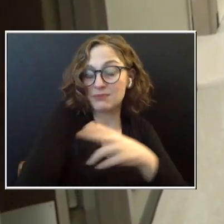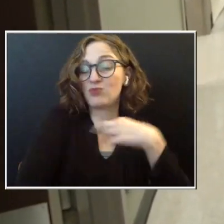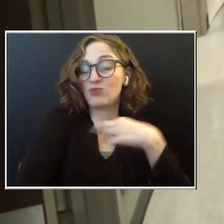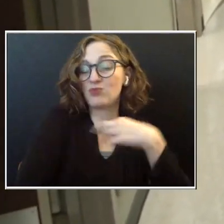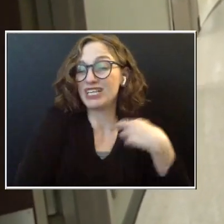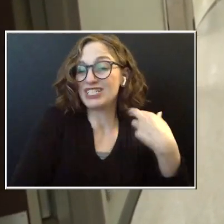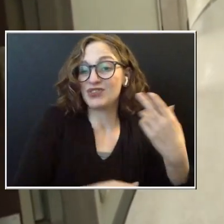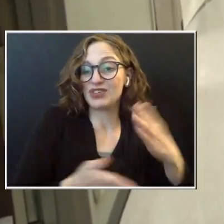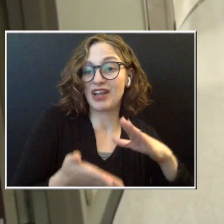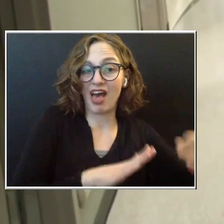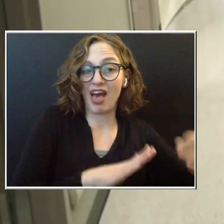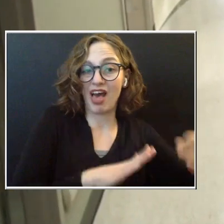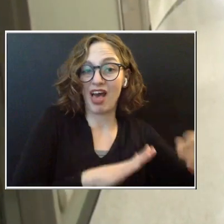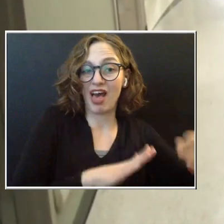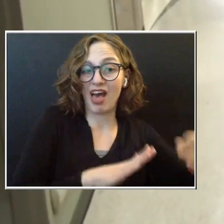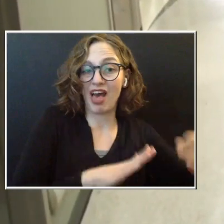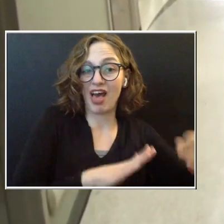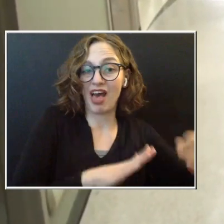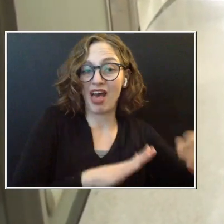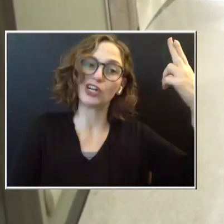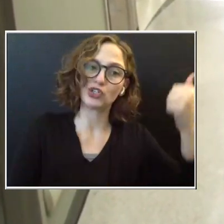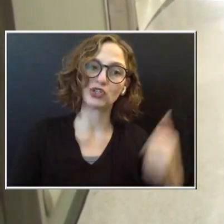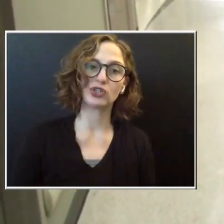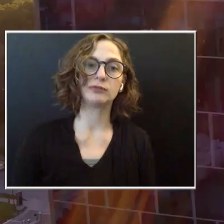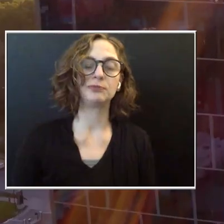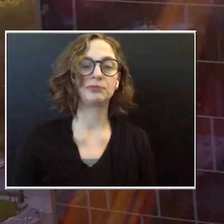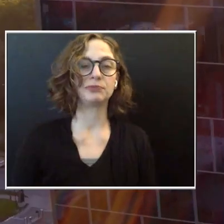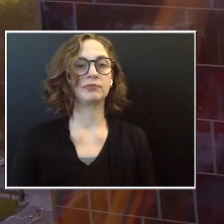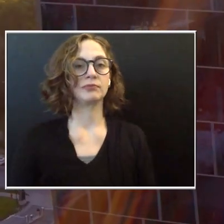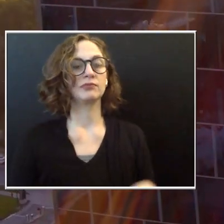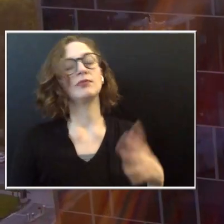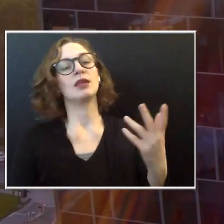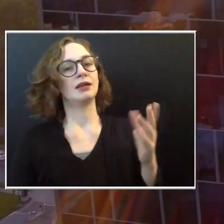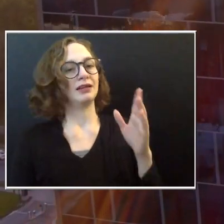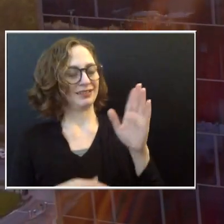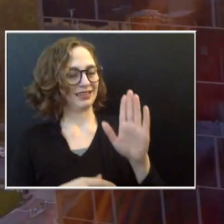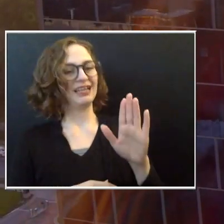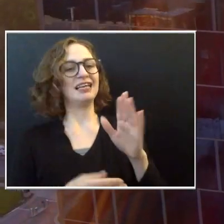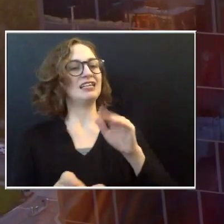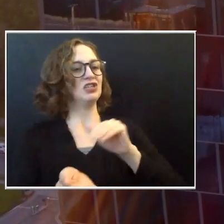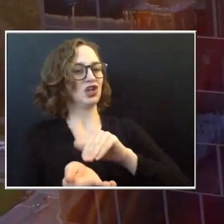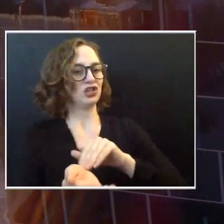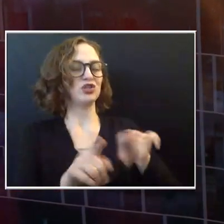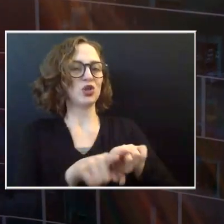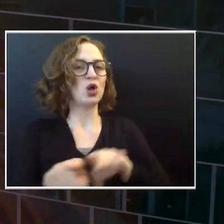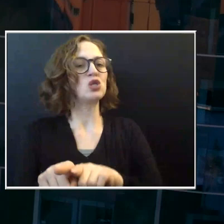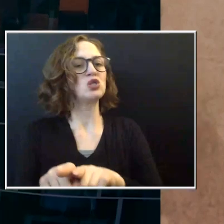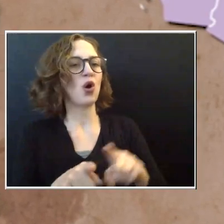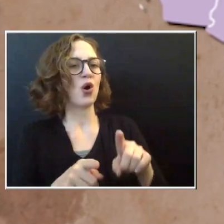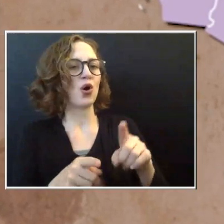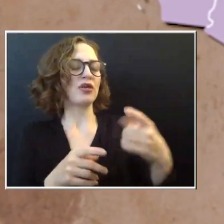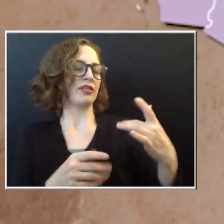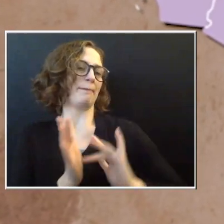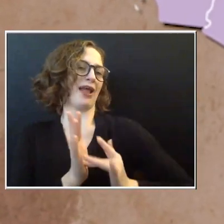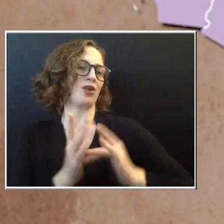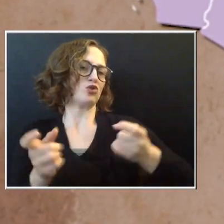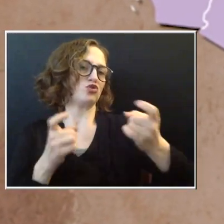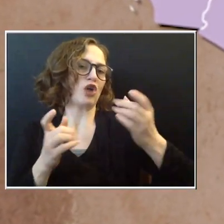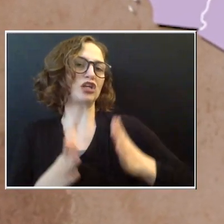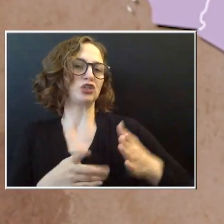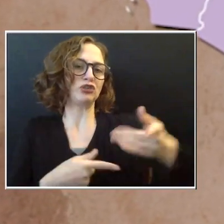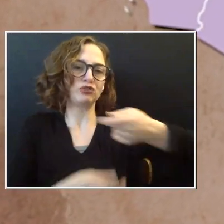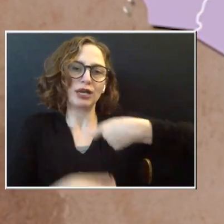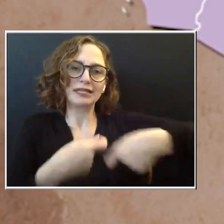is Gary's doctor and the medical director of liver transplant at the University of Kansas Health System. He explains the recent change